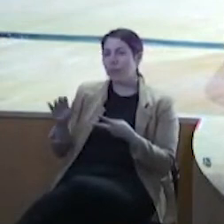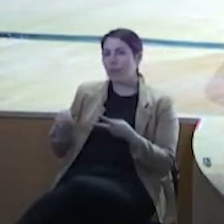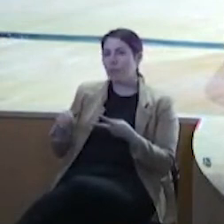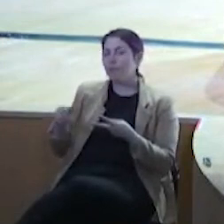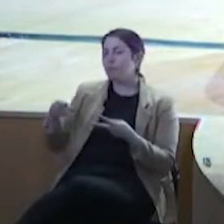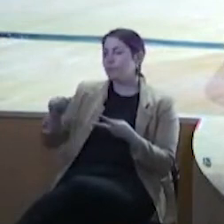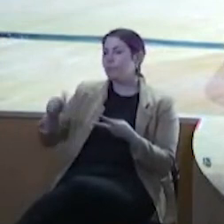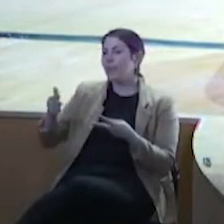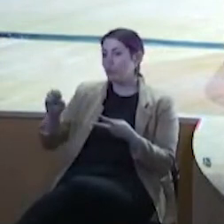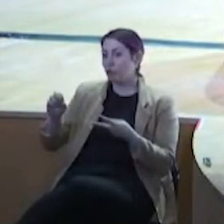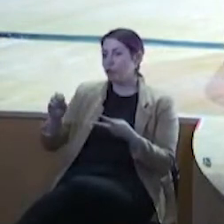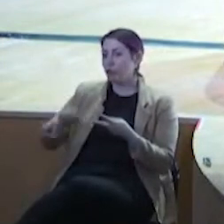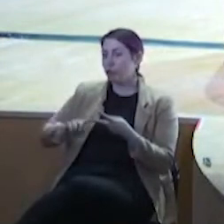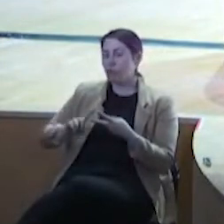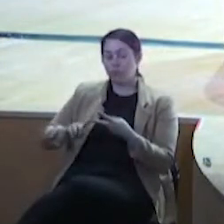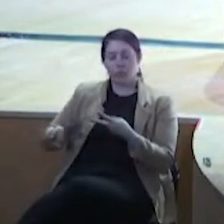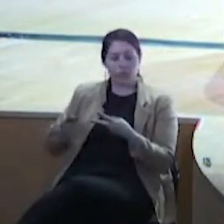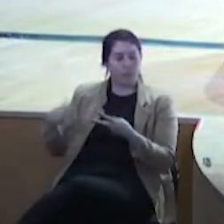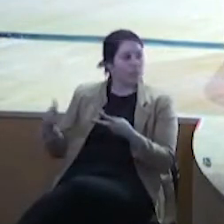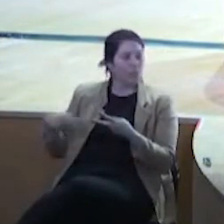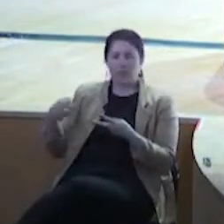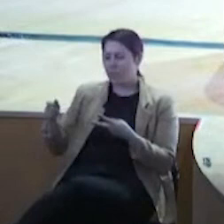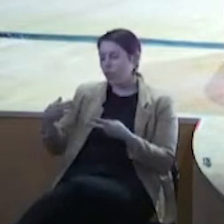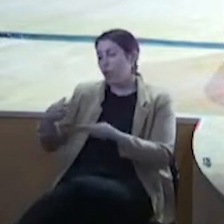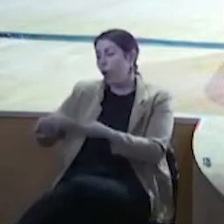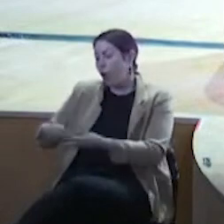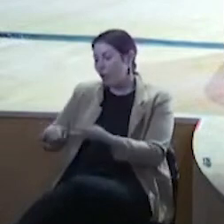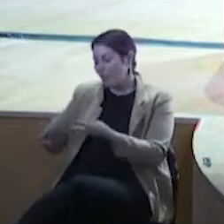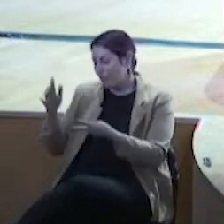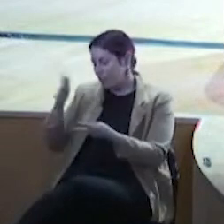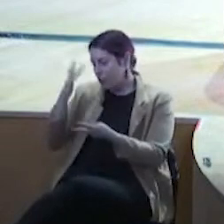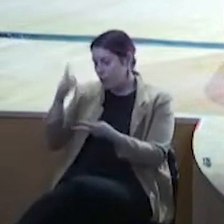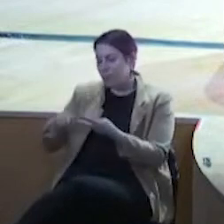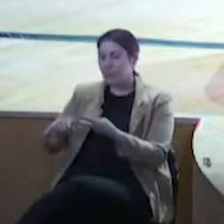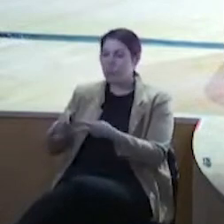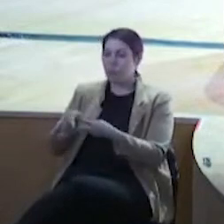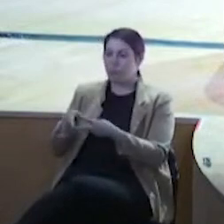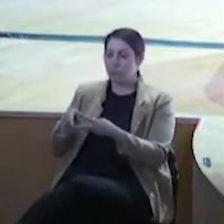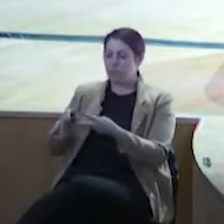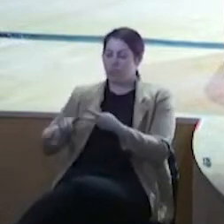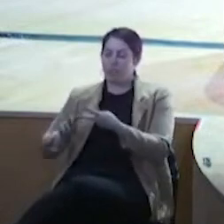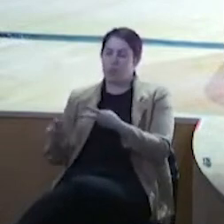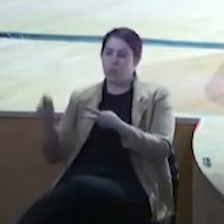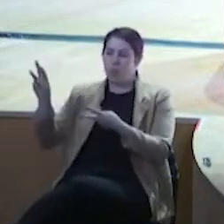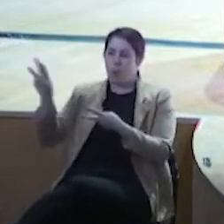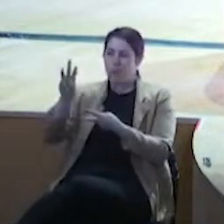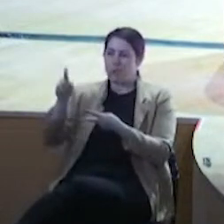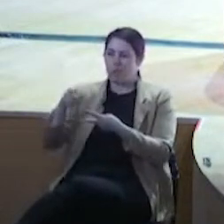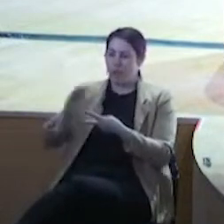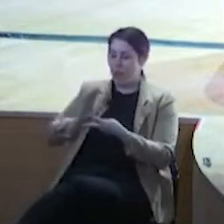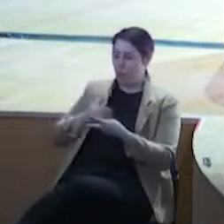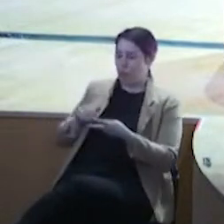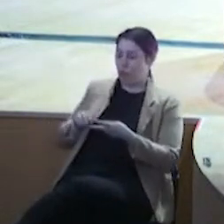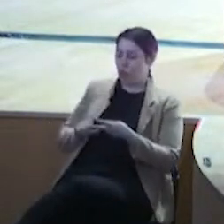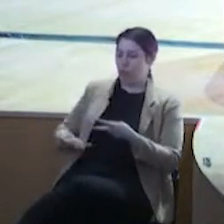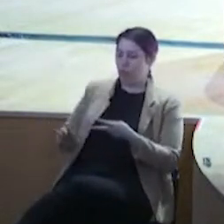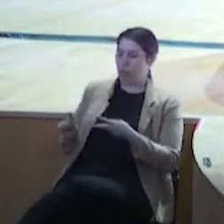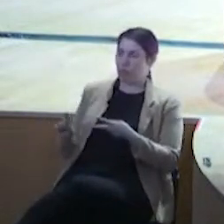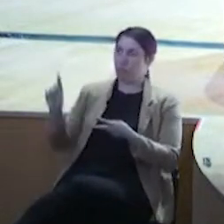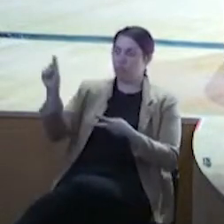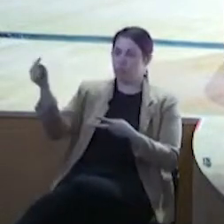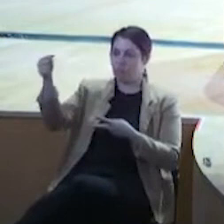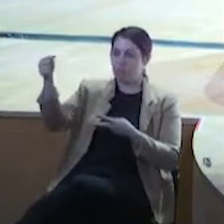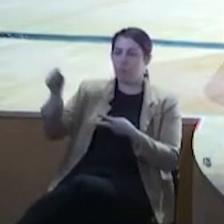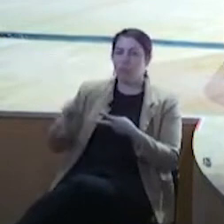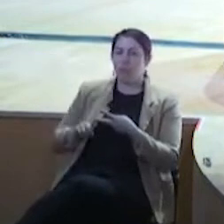Page Dam, which I think, I don't know if that's what it's called, but that's really north of us from our reservation. But with the